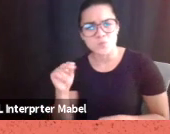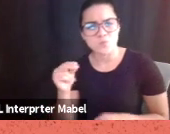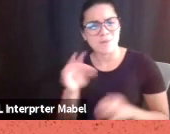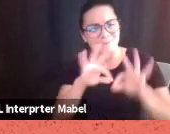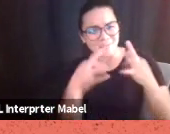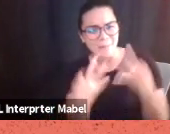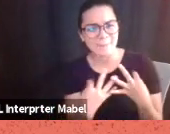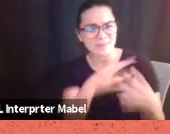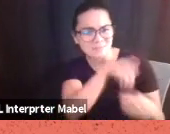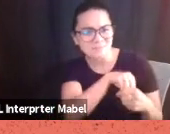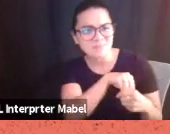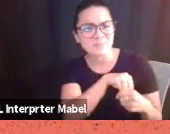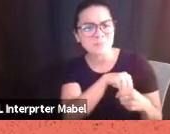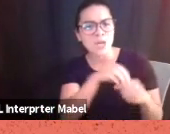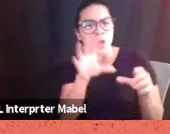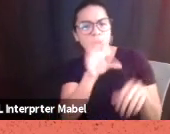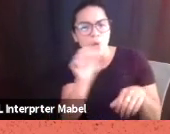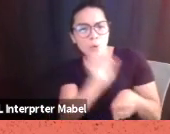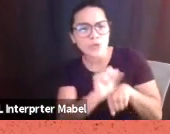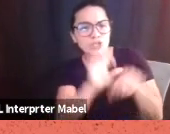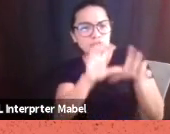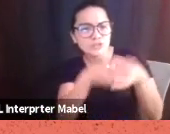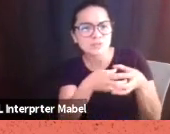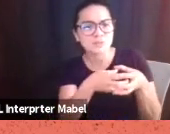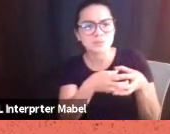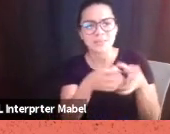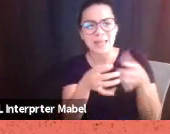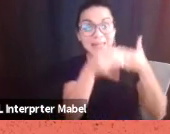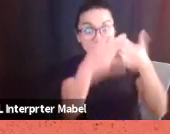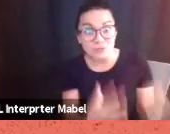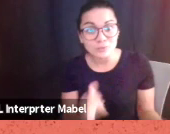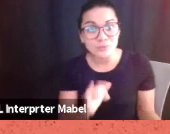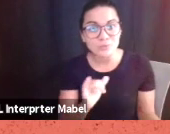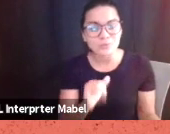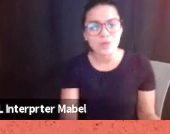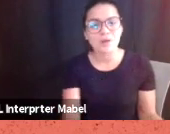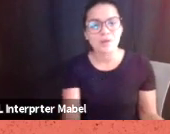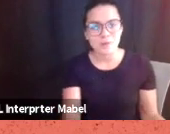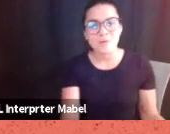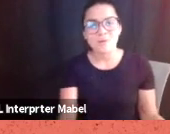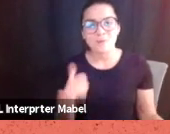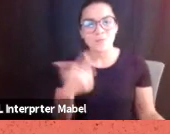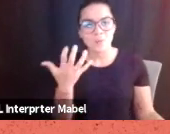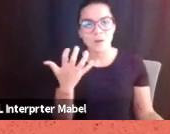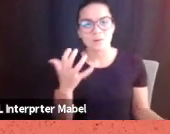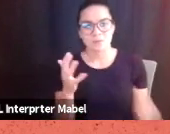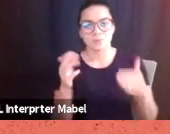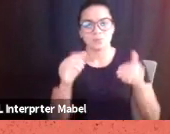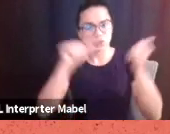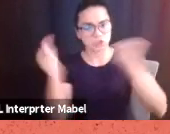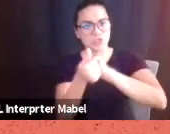leaders. We are a constituency that is organizing to affect change on a cultural, social, and political level.